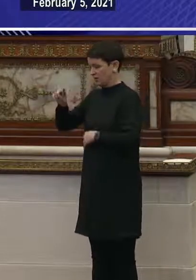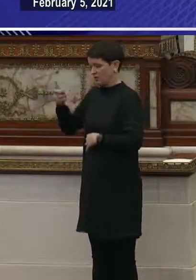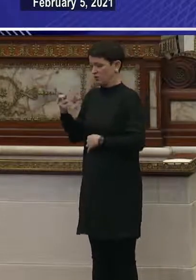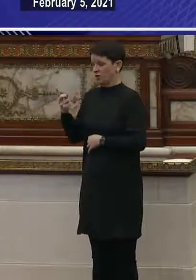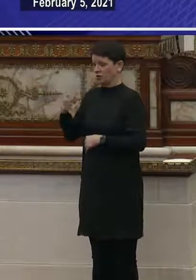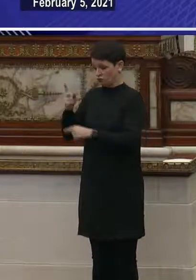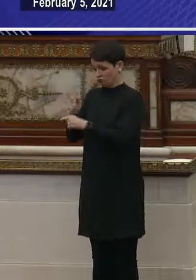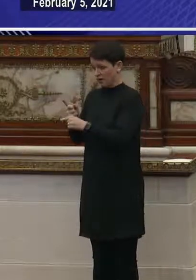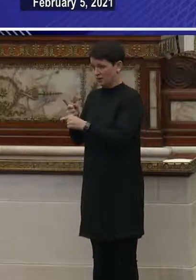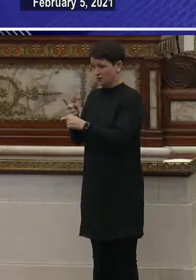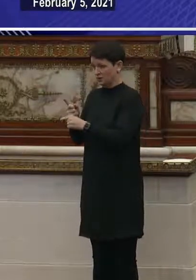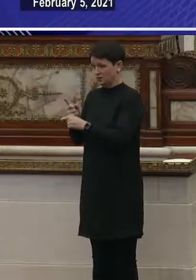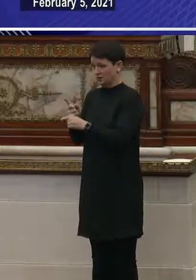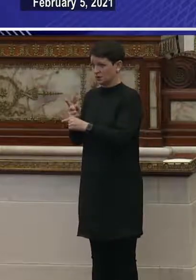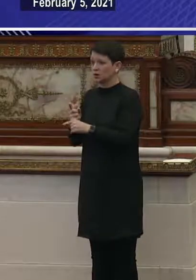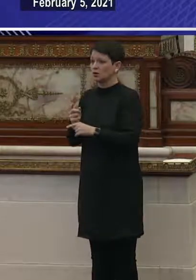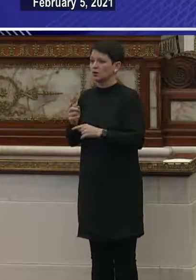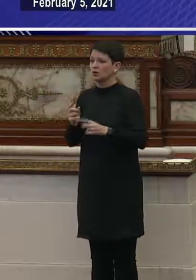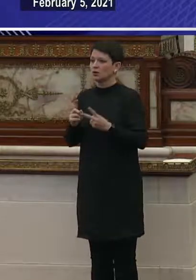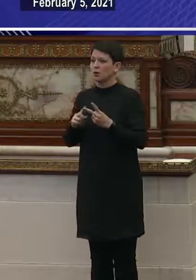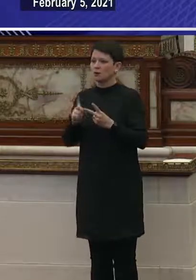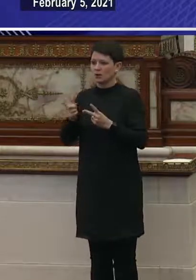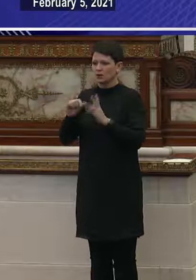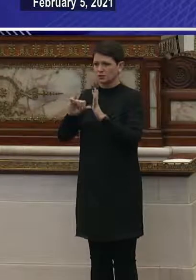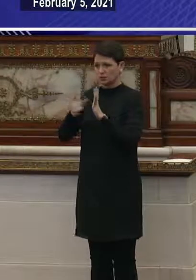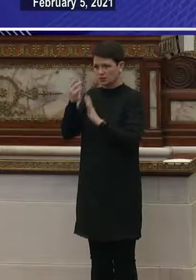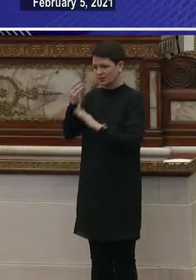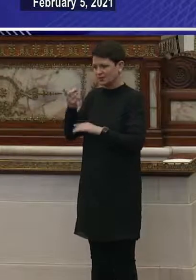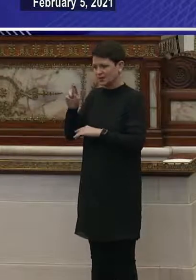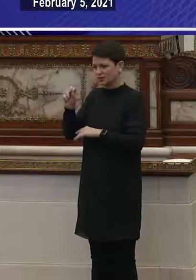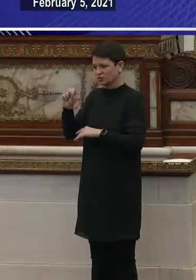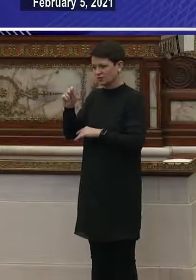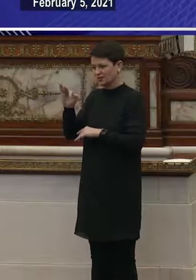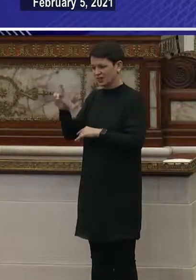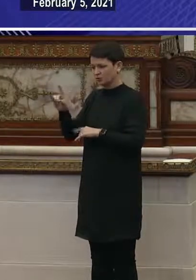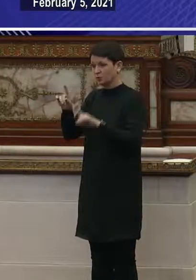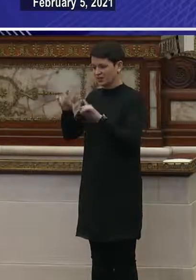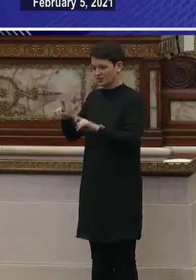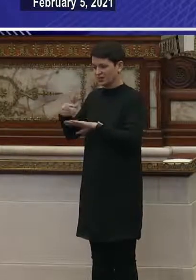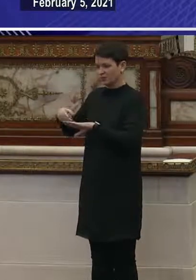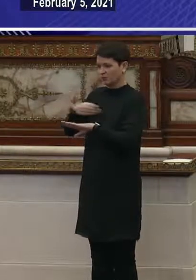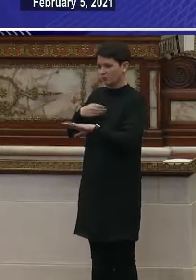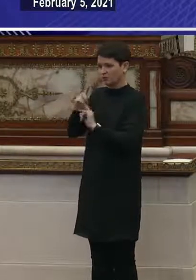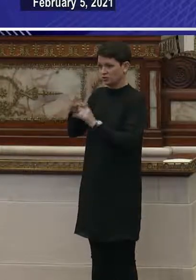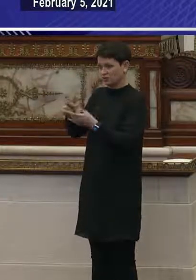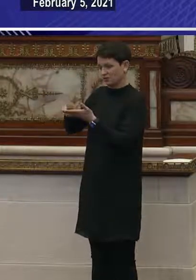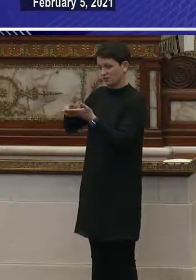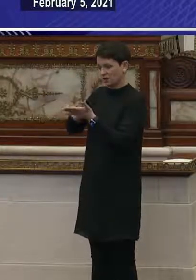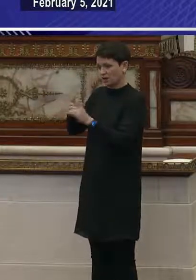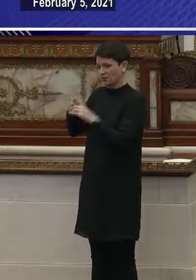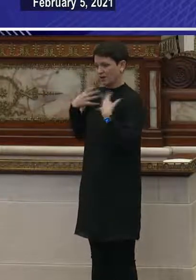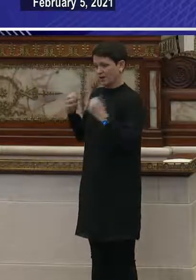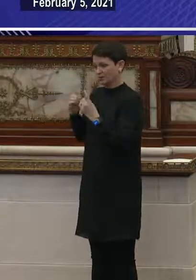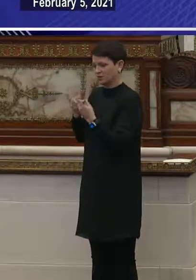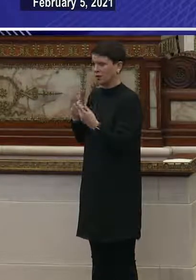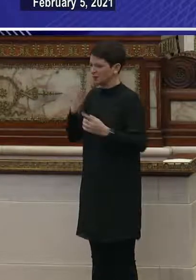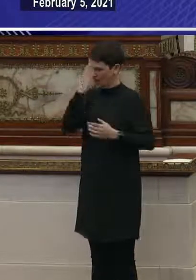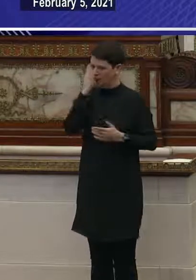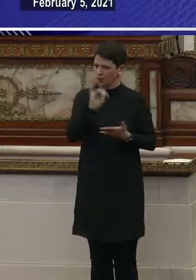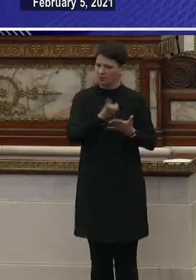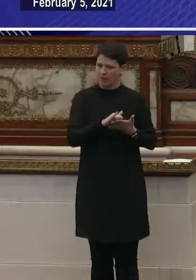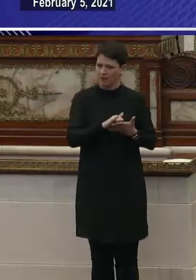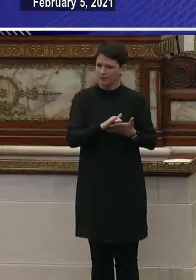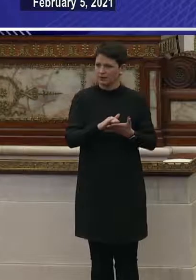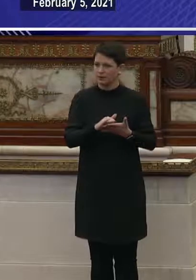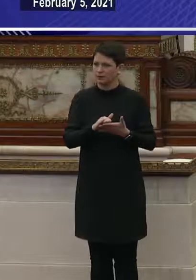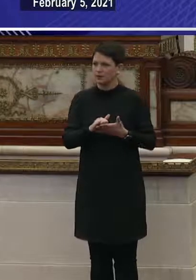Yeah, that's entirely possible. Okay. I should point out, Dr. Stanford likewise was testing before she got the contract from the health department. I'm aware of that.